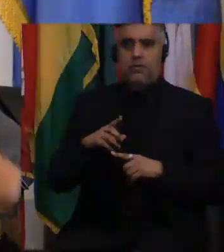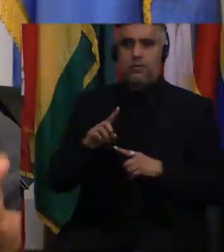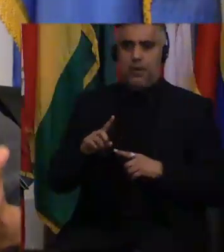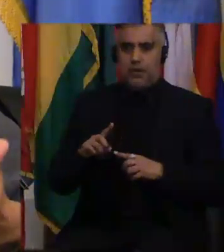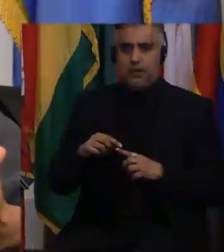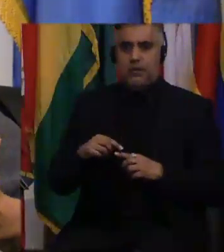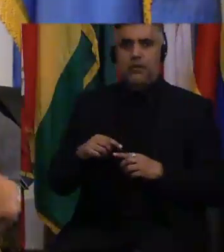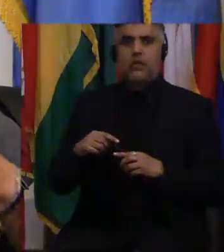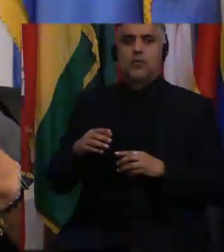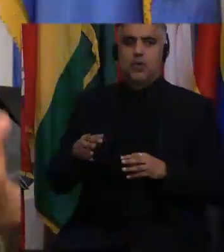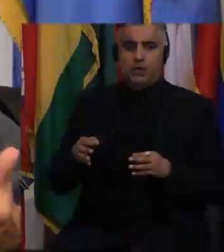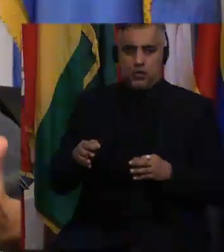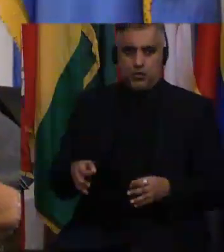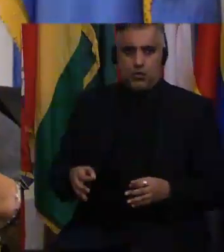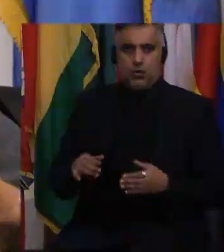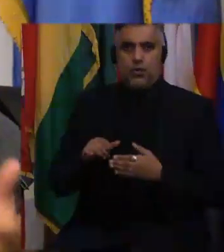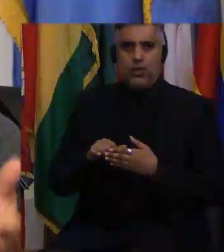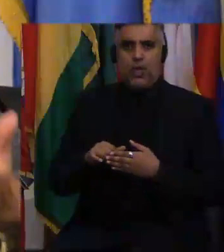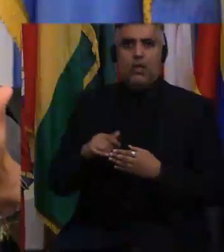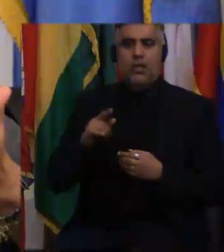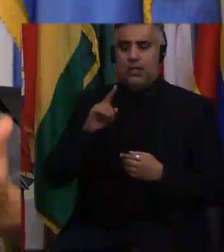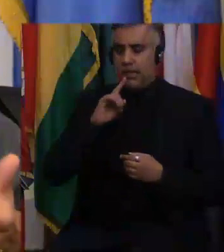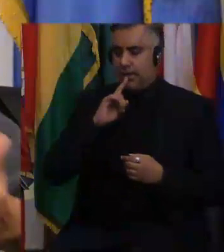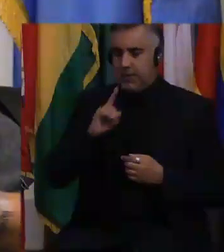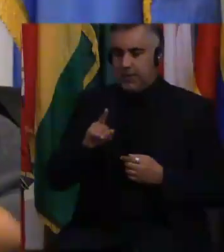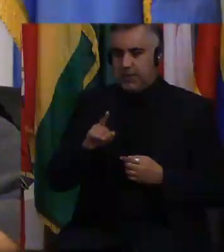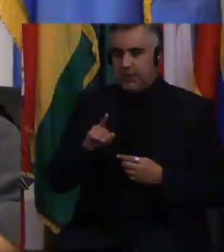but rest assured that it is